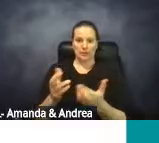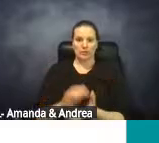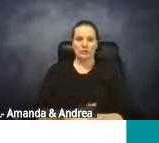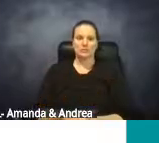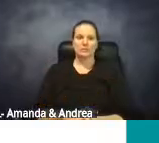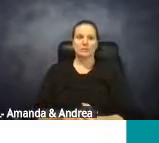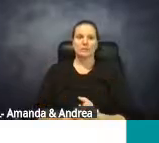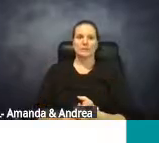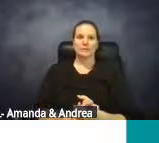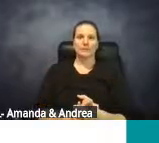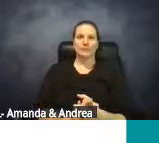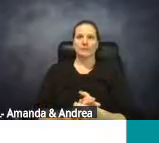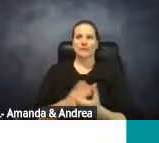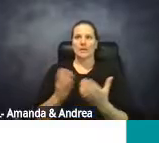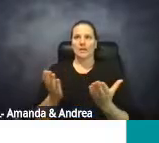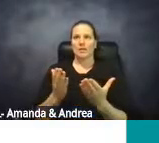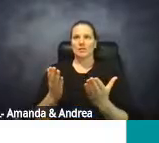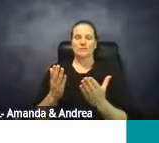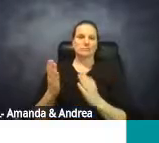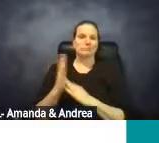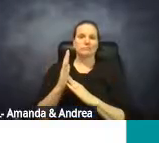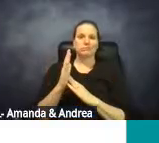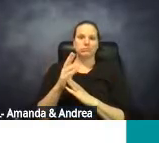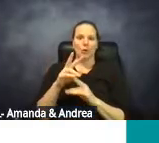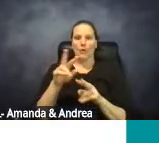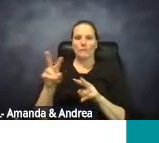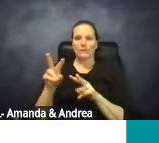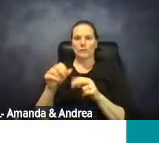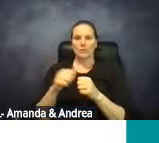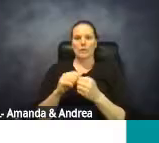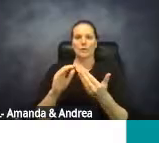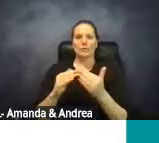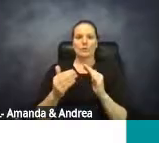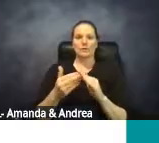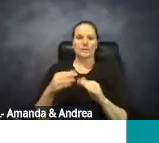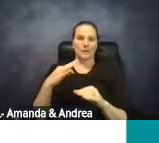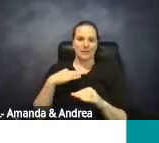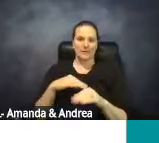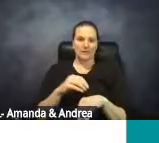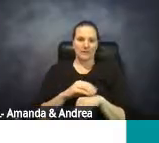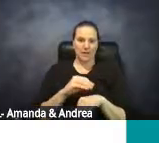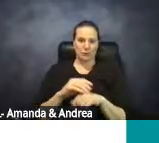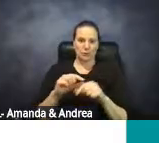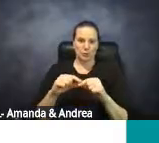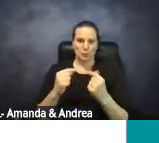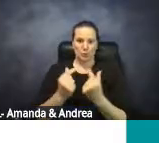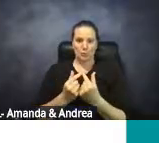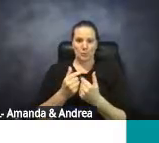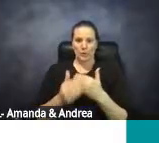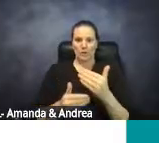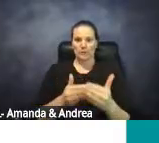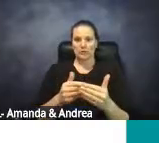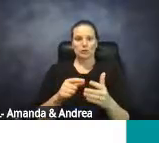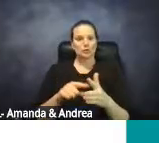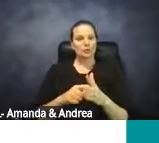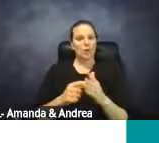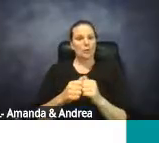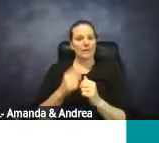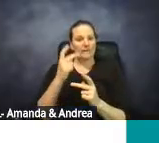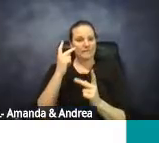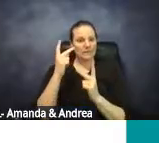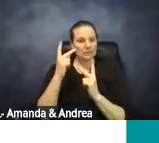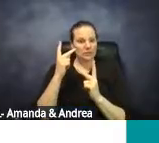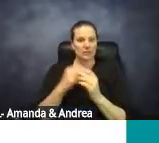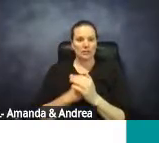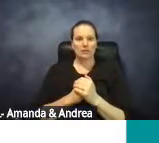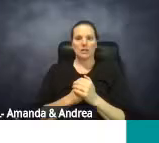And so here's a very high-level overview of the Community Benefits Advisory Group's process. And so it started with visioning, meaning asking ourselves,